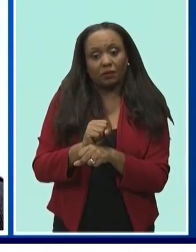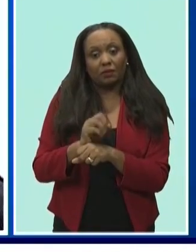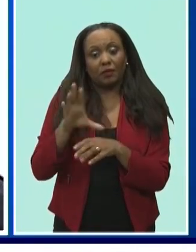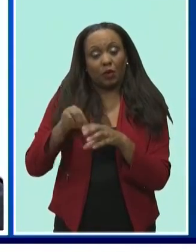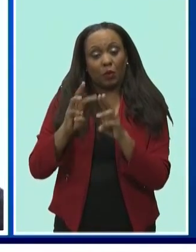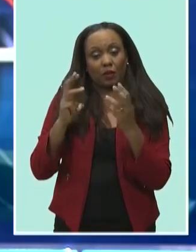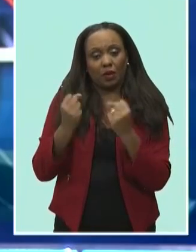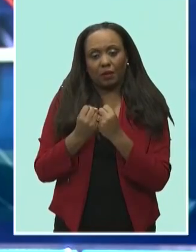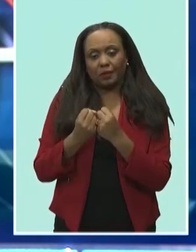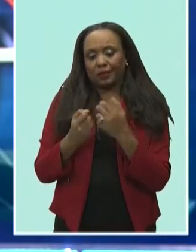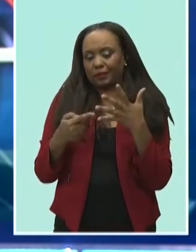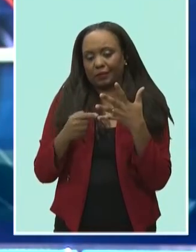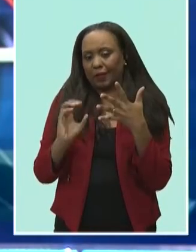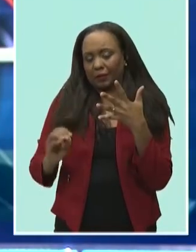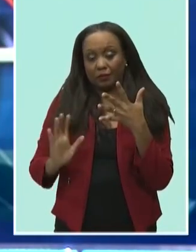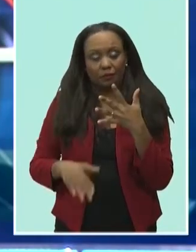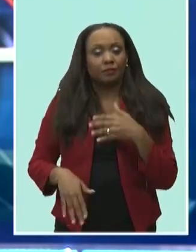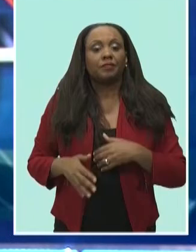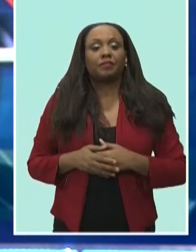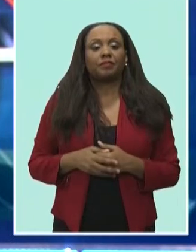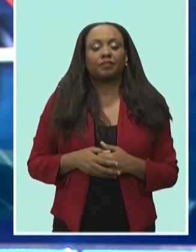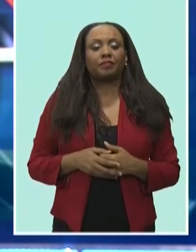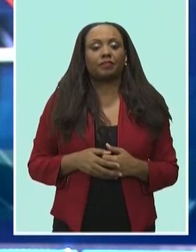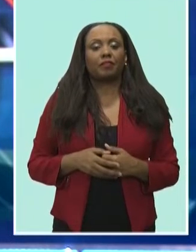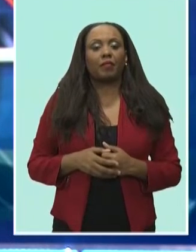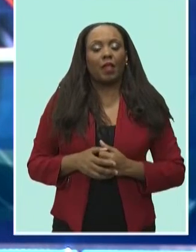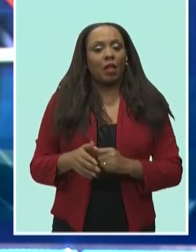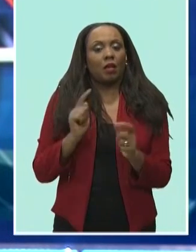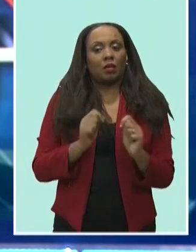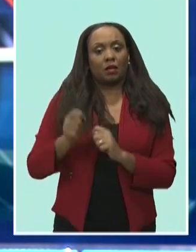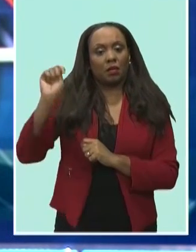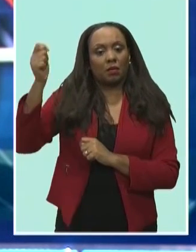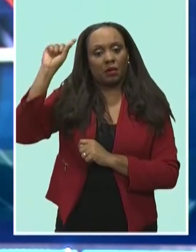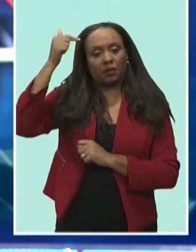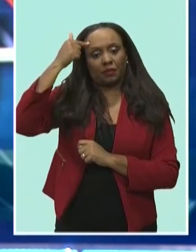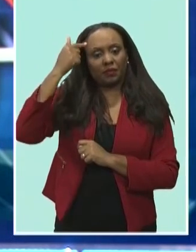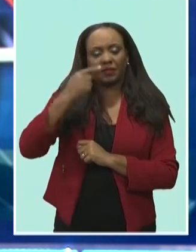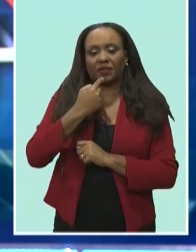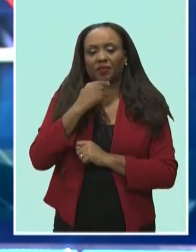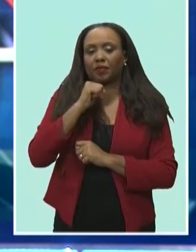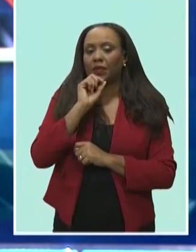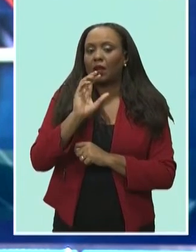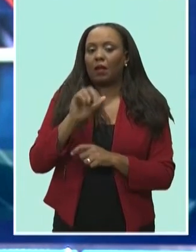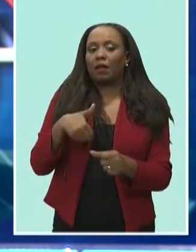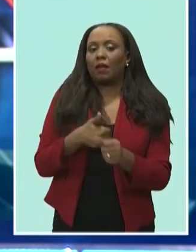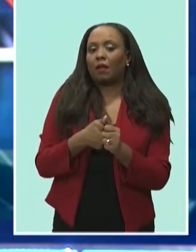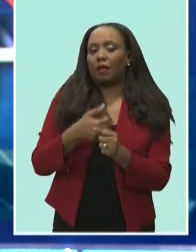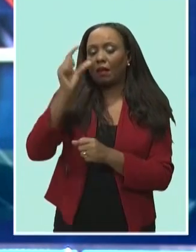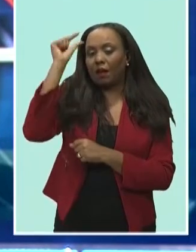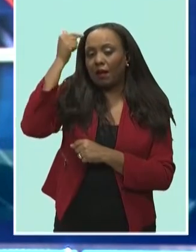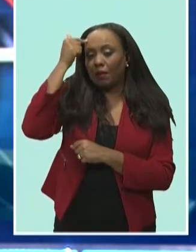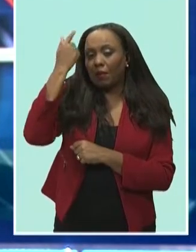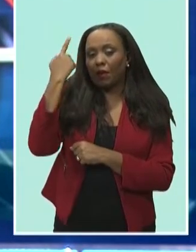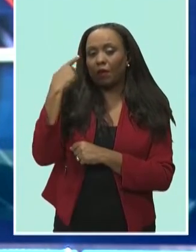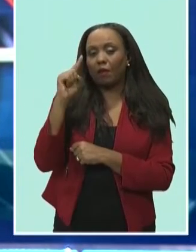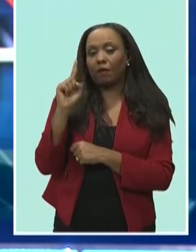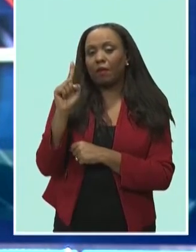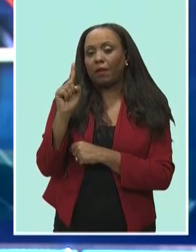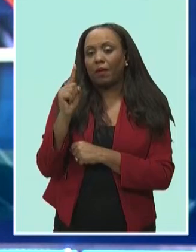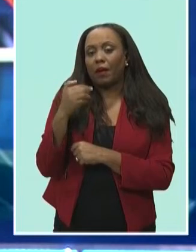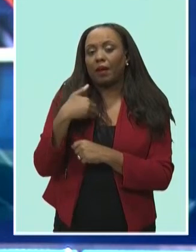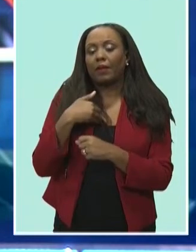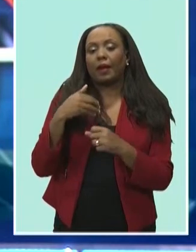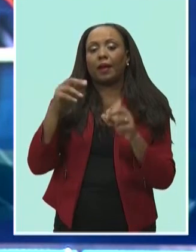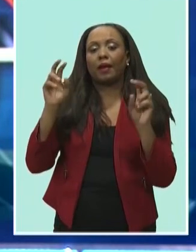workshops. Well, regionally now, Trinidad and Tobago's government says it will not follow Barbados in implementing a gun amnesty aimed